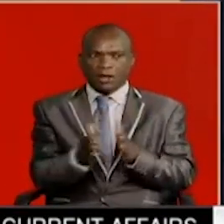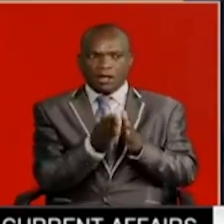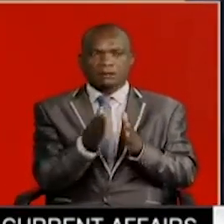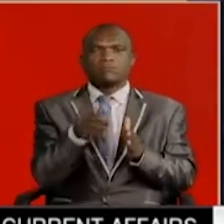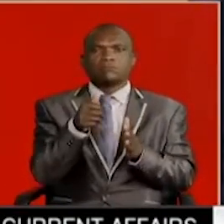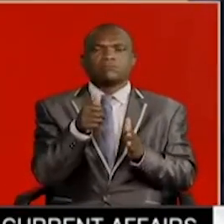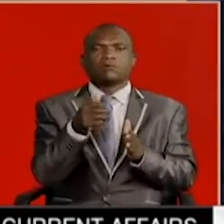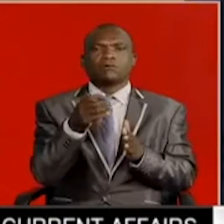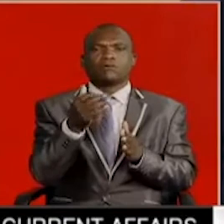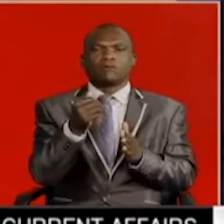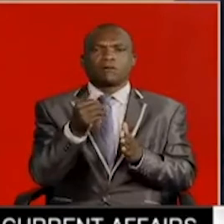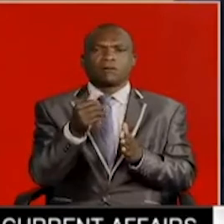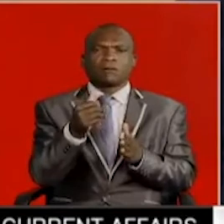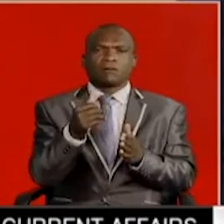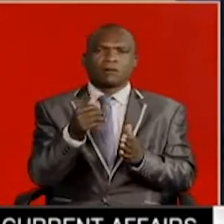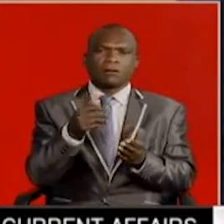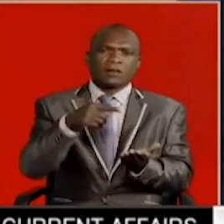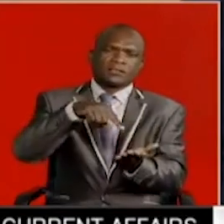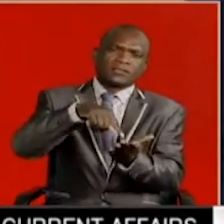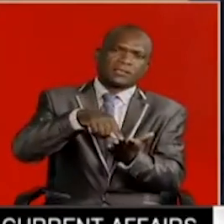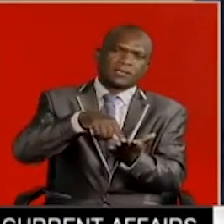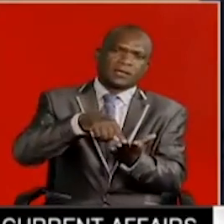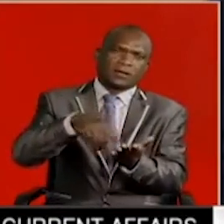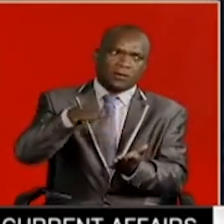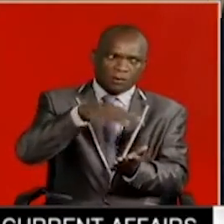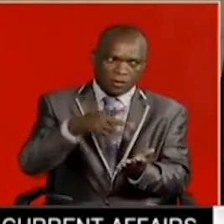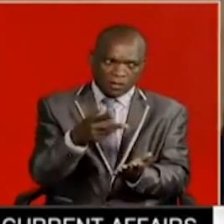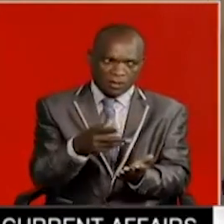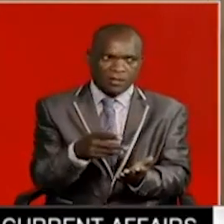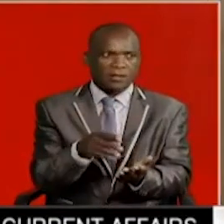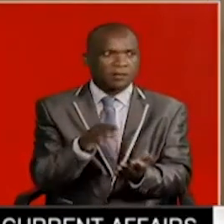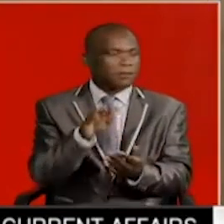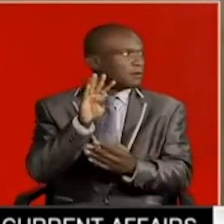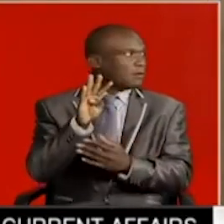assess readiness at all levels. Four,